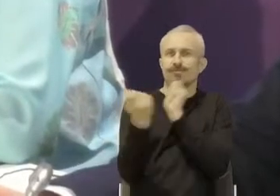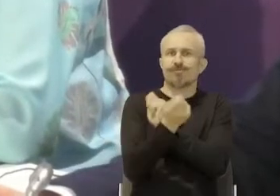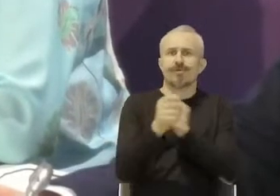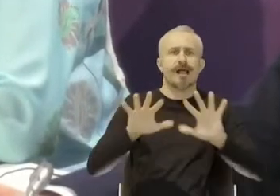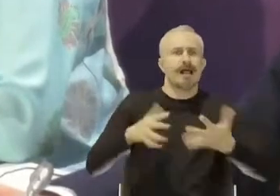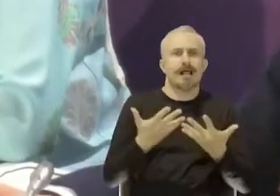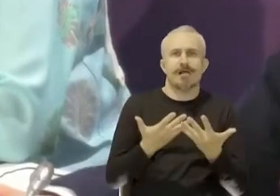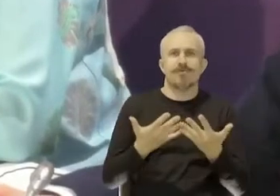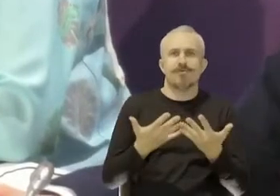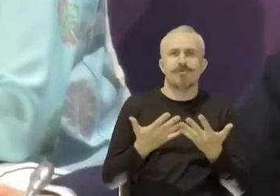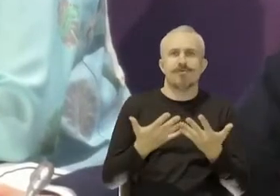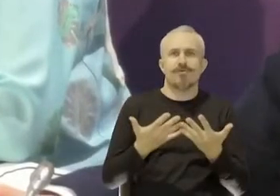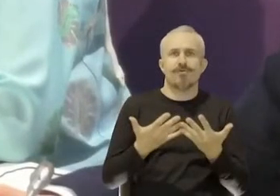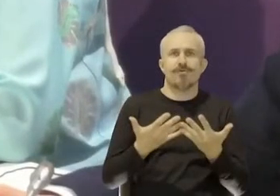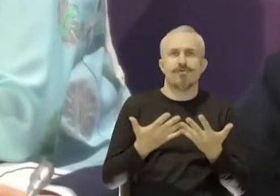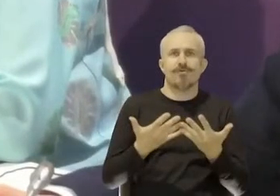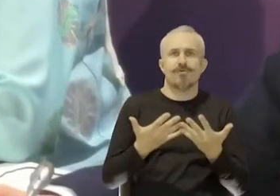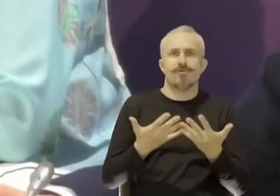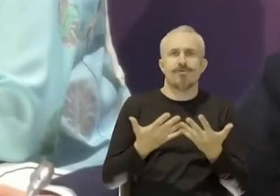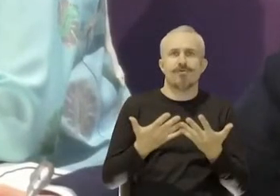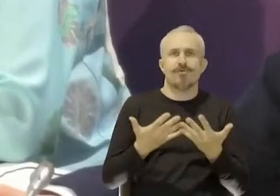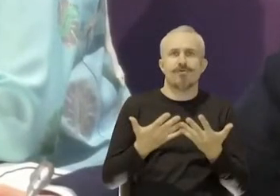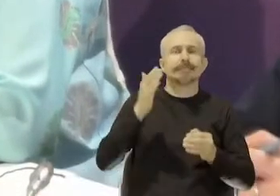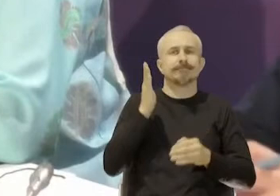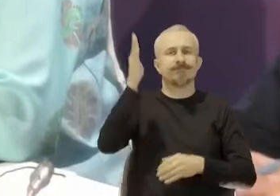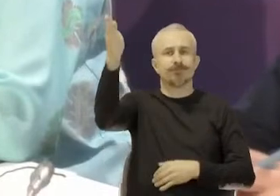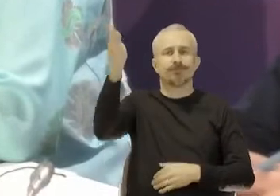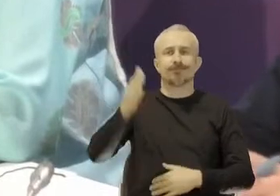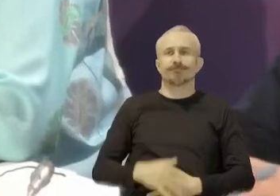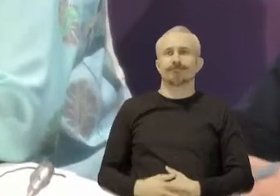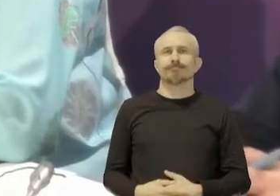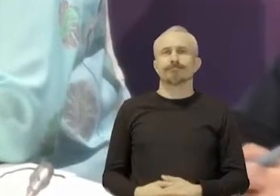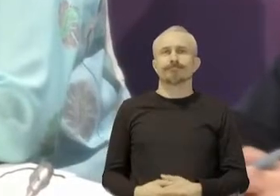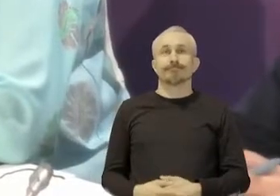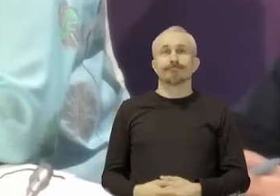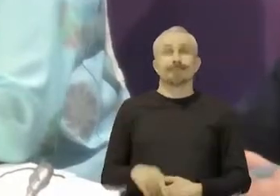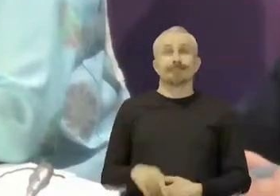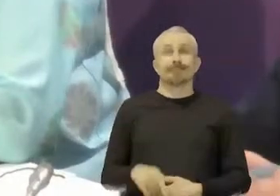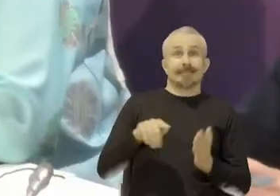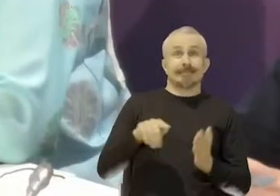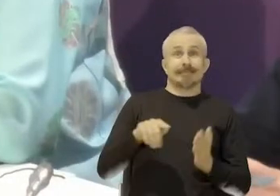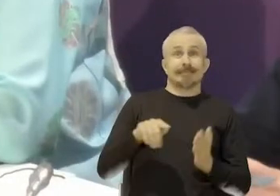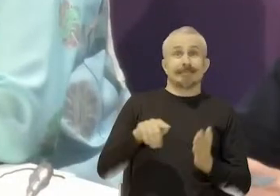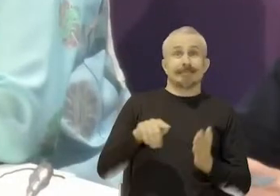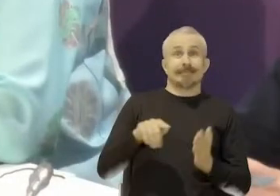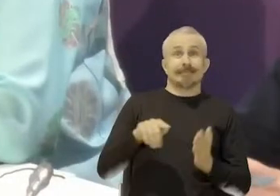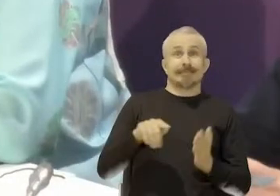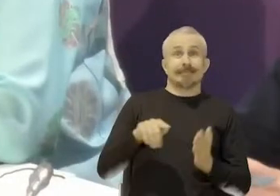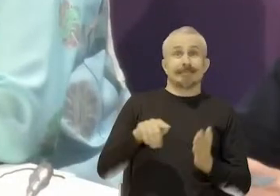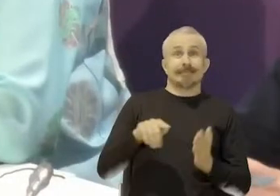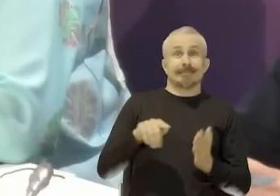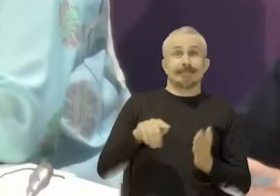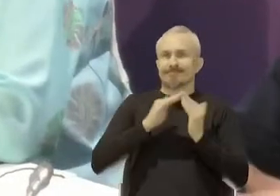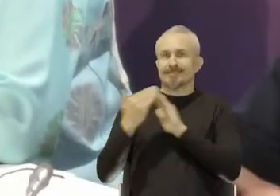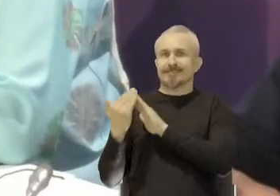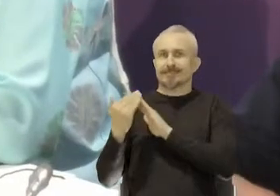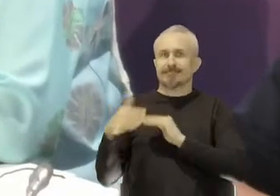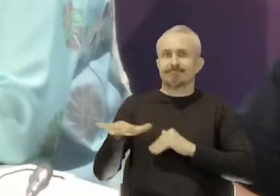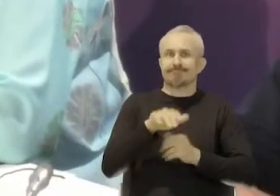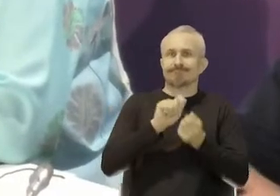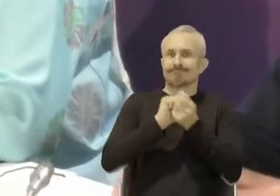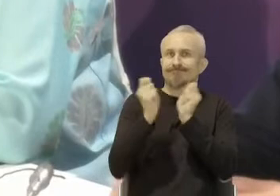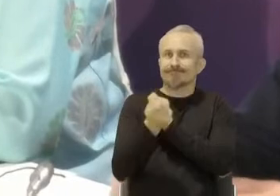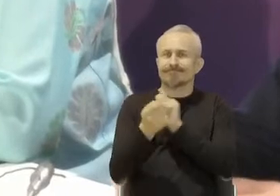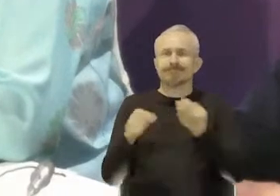agenda and the urban dimension of the Sustainable Development Goals, including Goal 11 of making cities and human